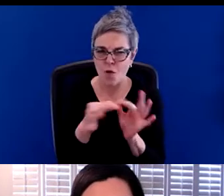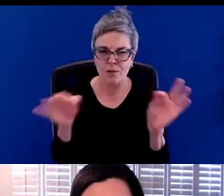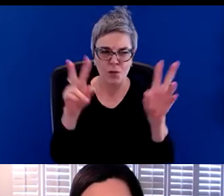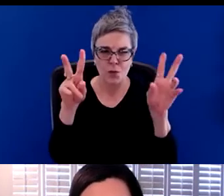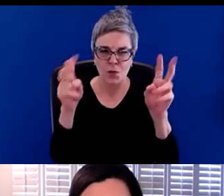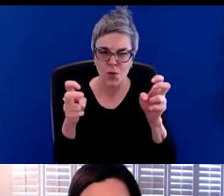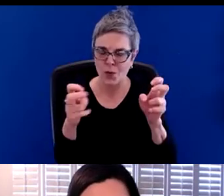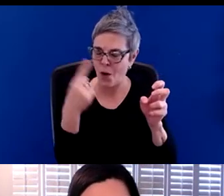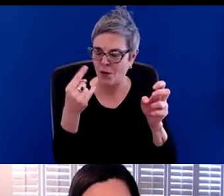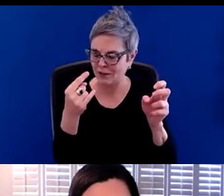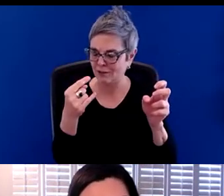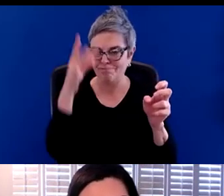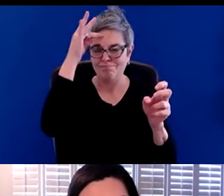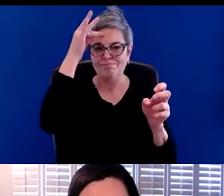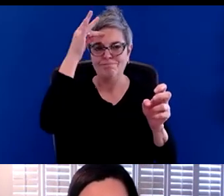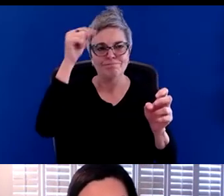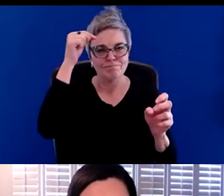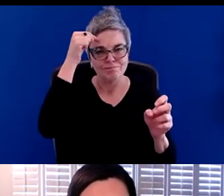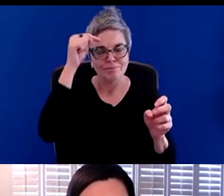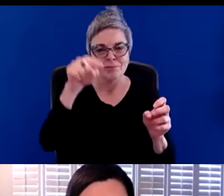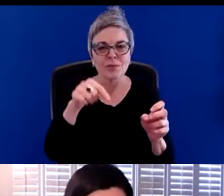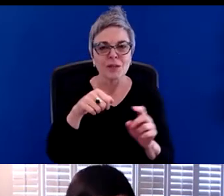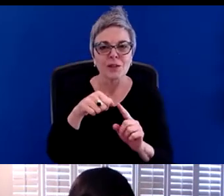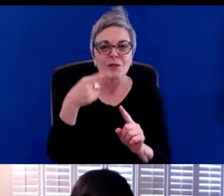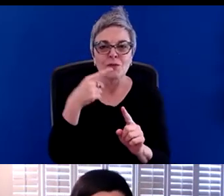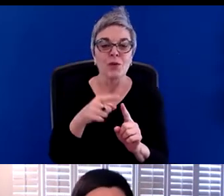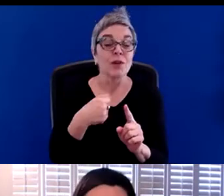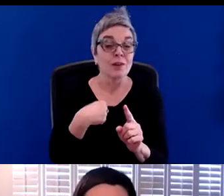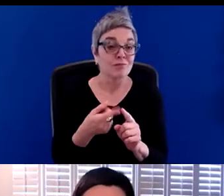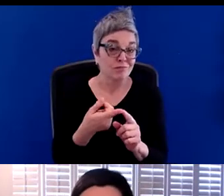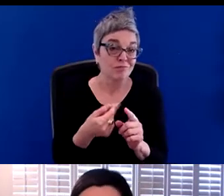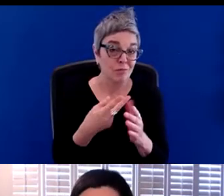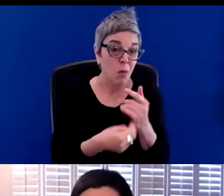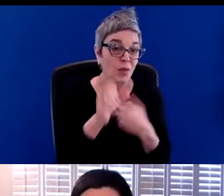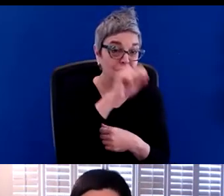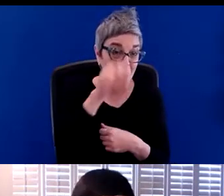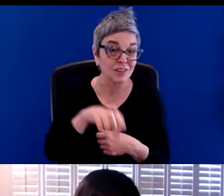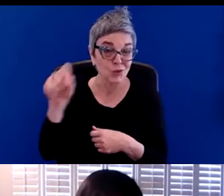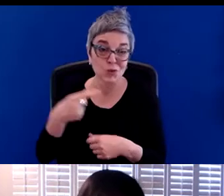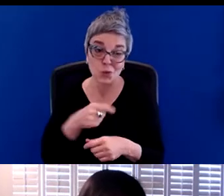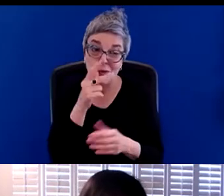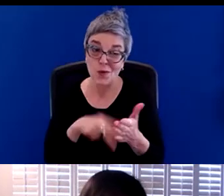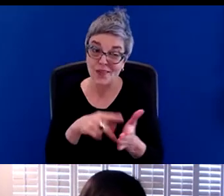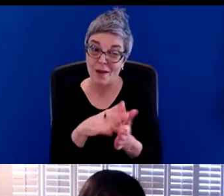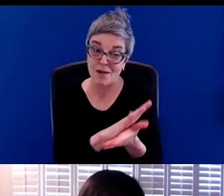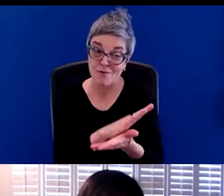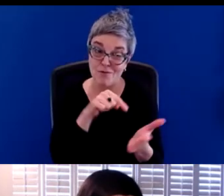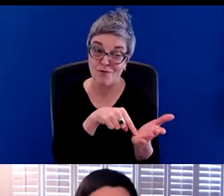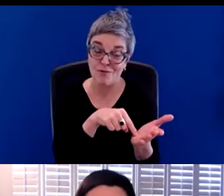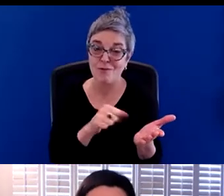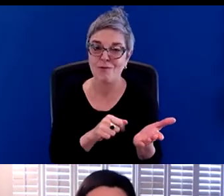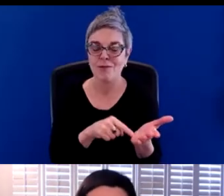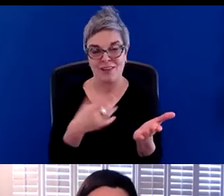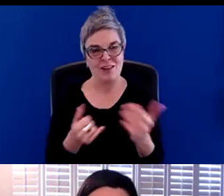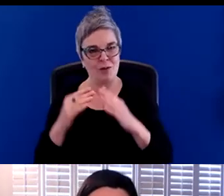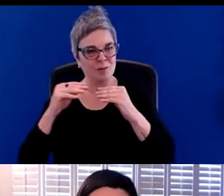paper in both semesters that I teach. We actually read this paper. But I'm teaching a class currently,